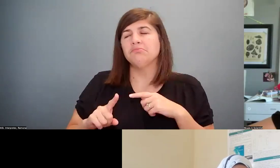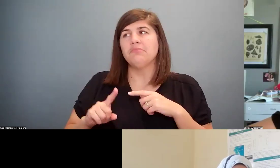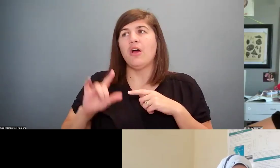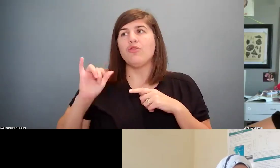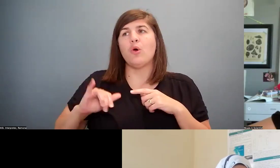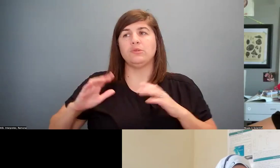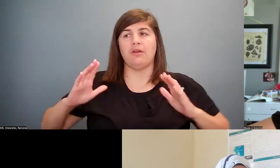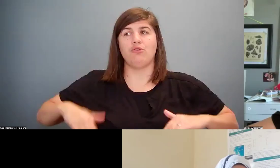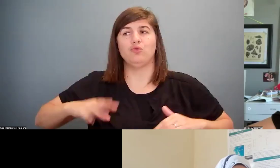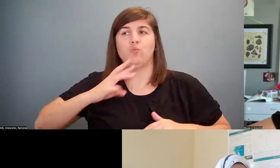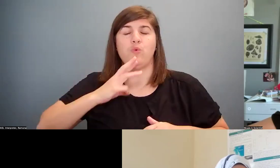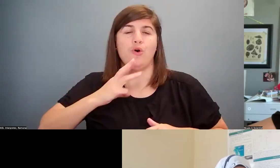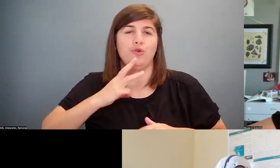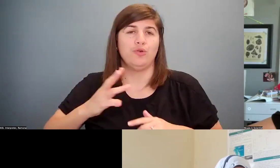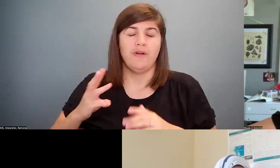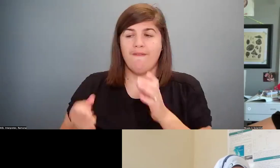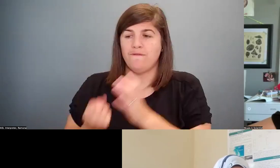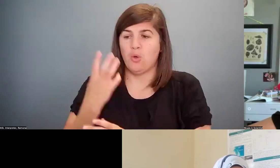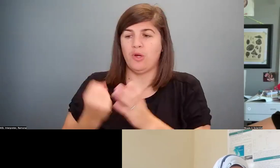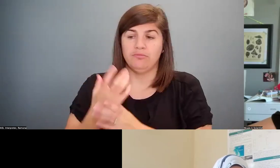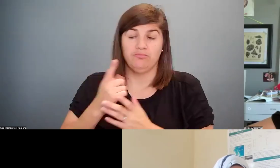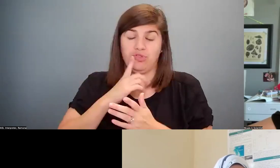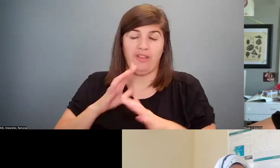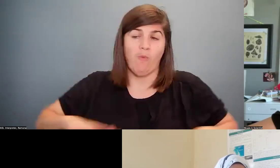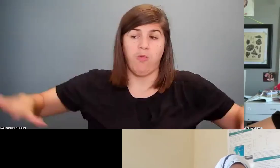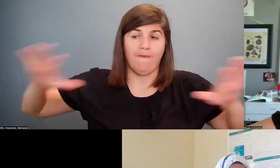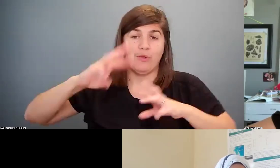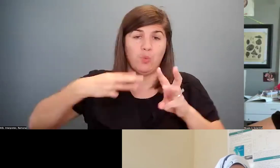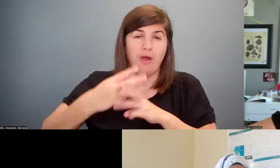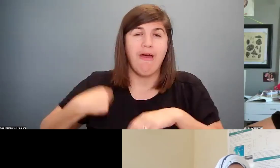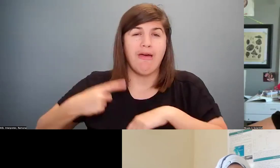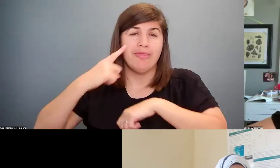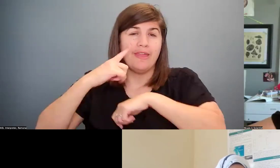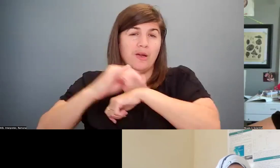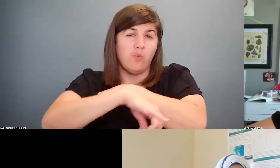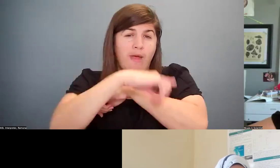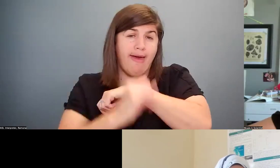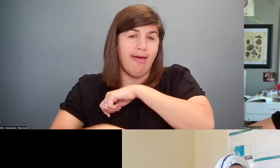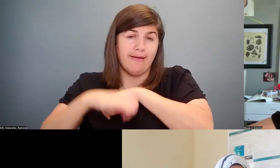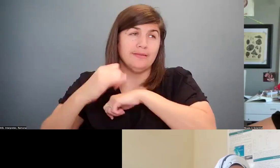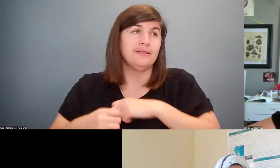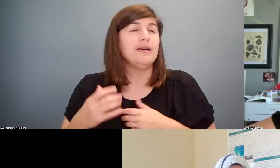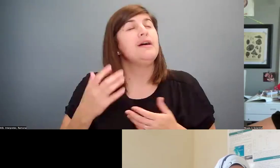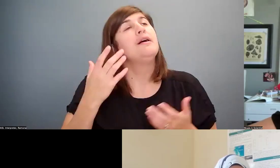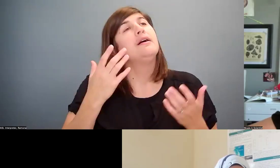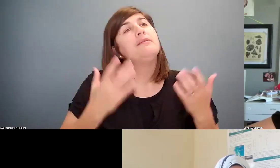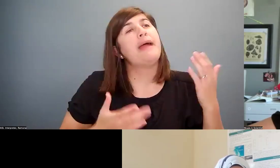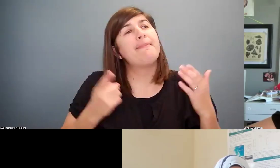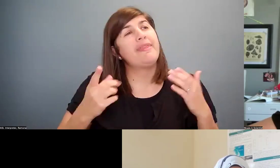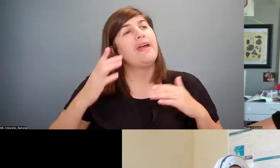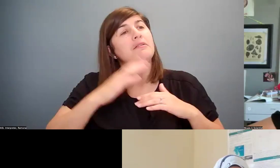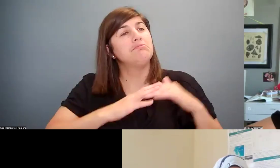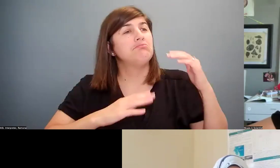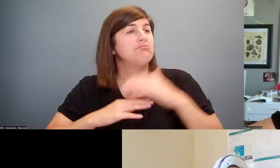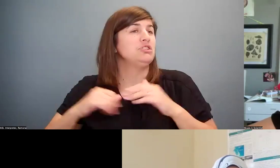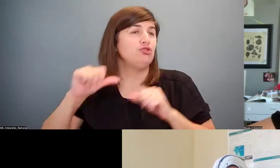found all around the world, and whales are found all around the world. So I do think that there's some overlap. They're probably just not meeting face to face.